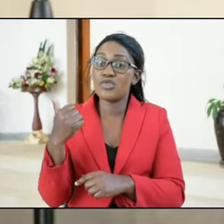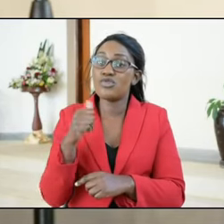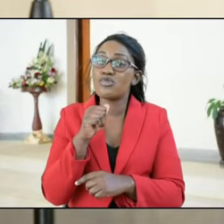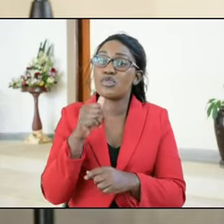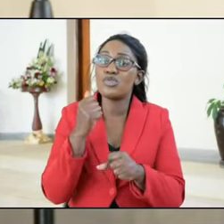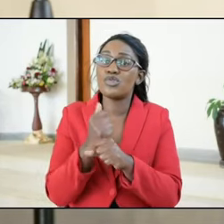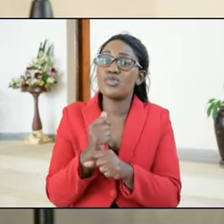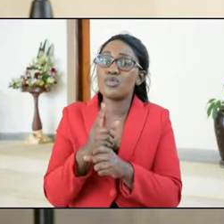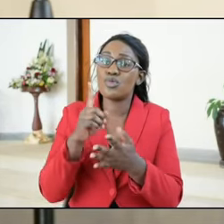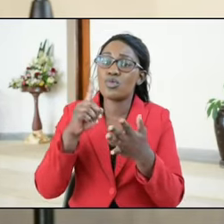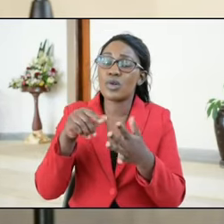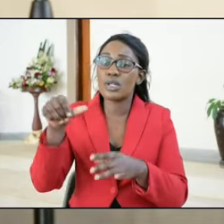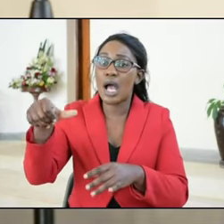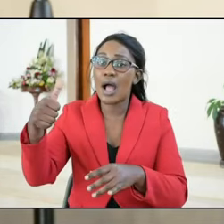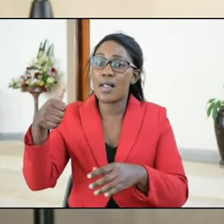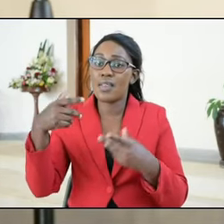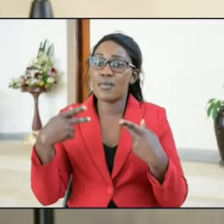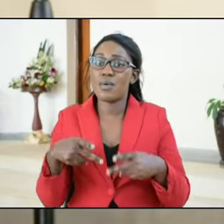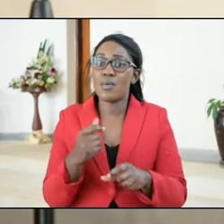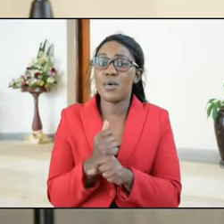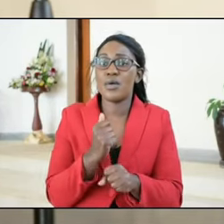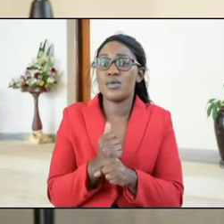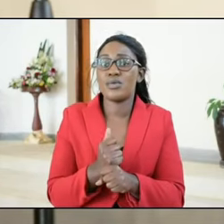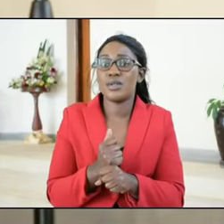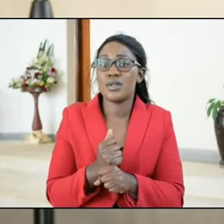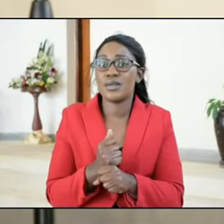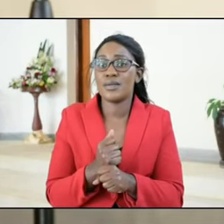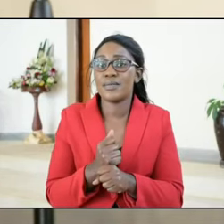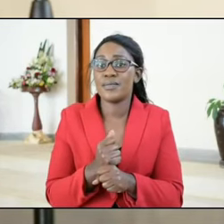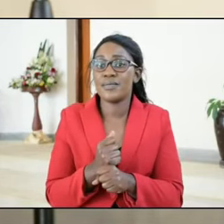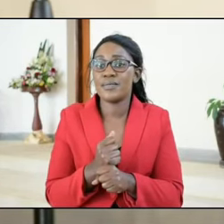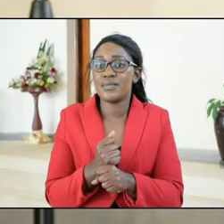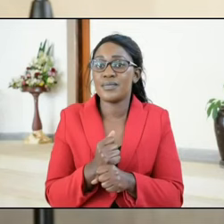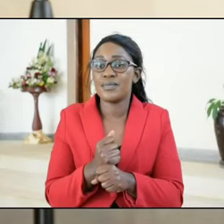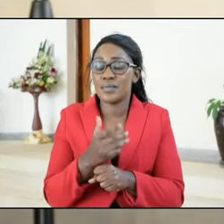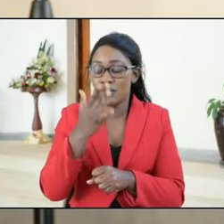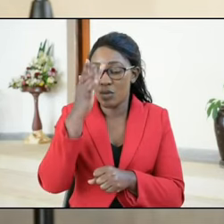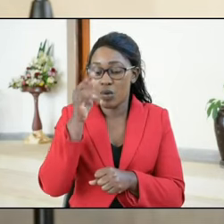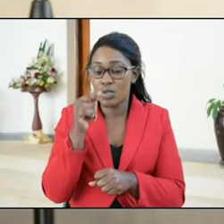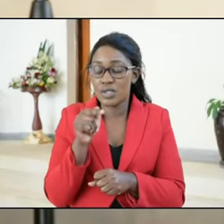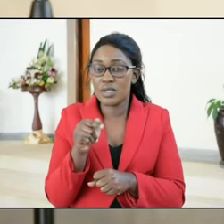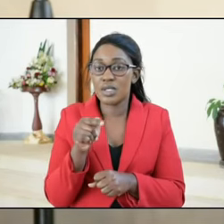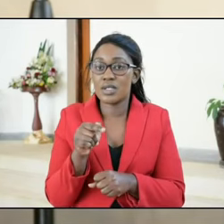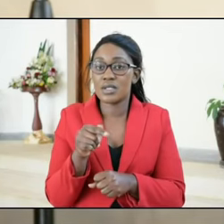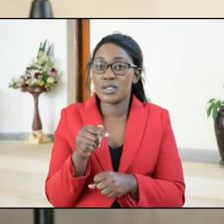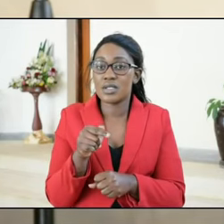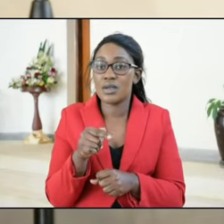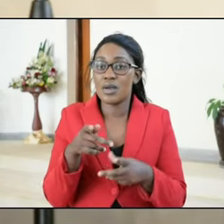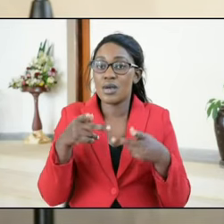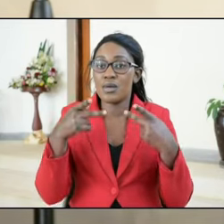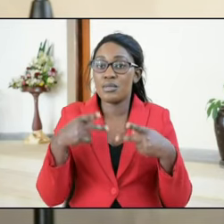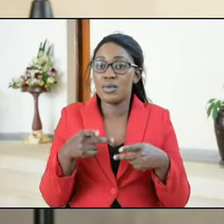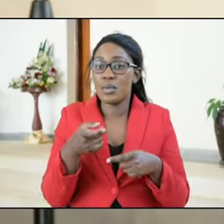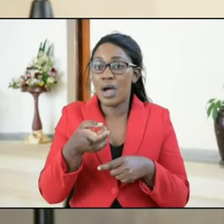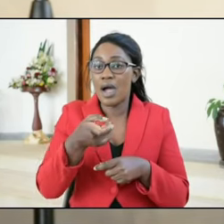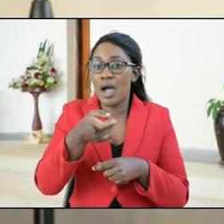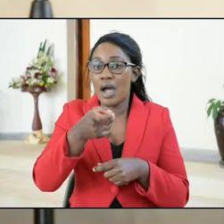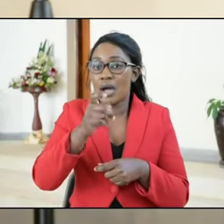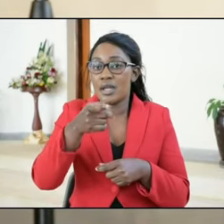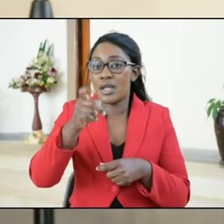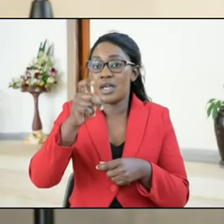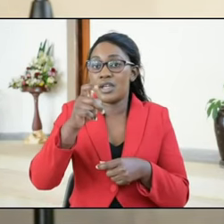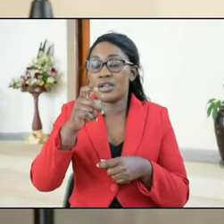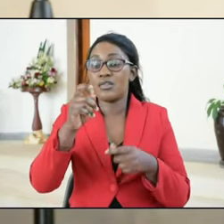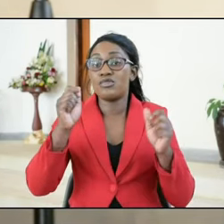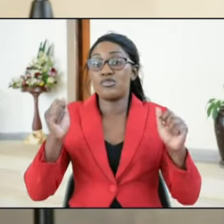in context, because they added tradition to the law of God, traditions. And